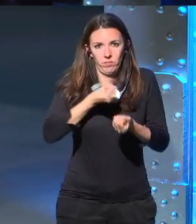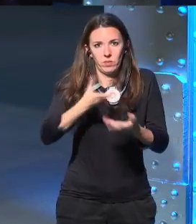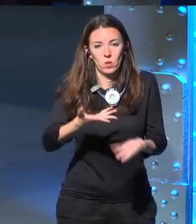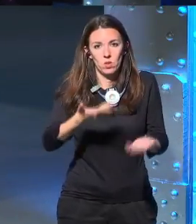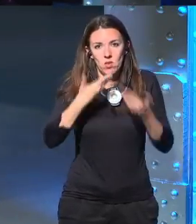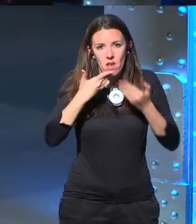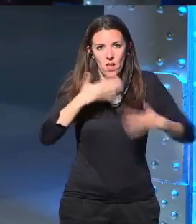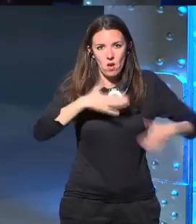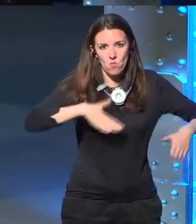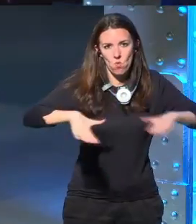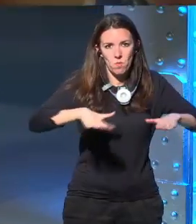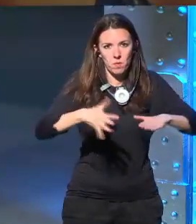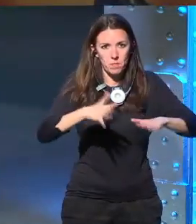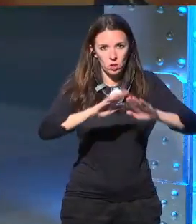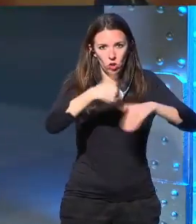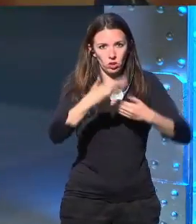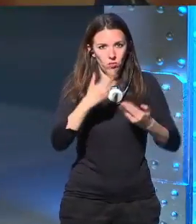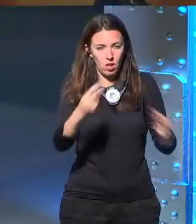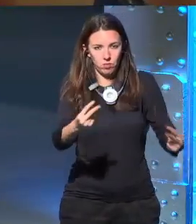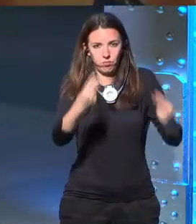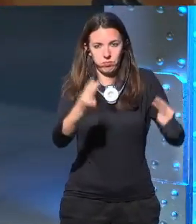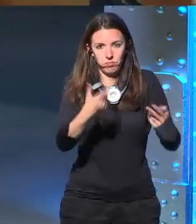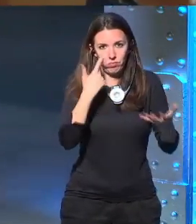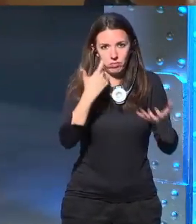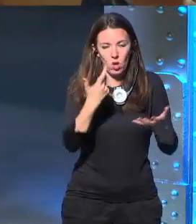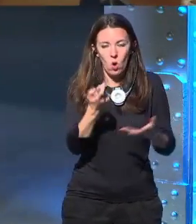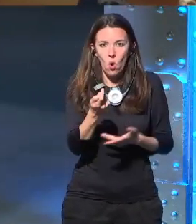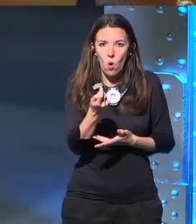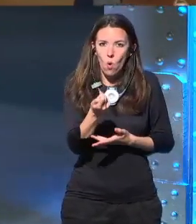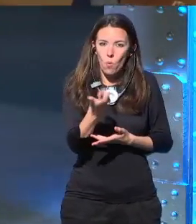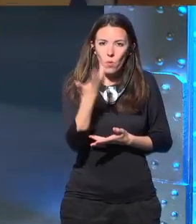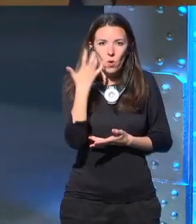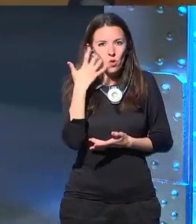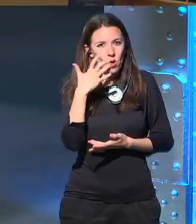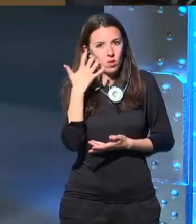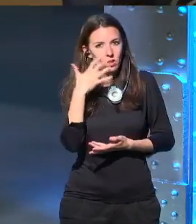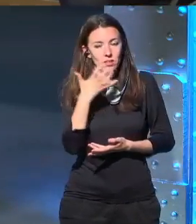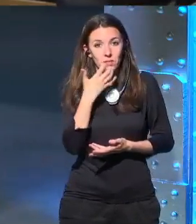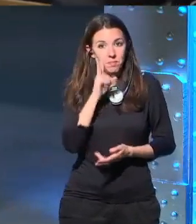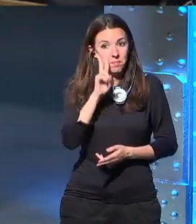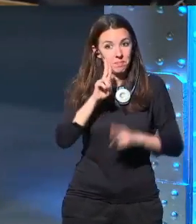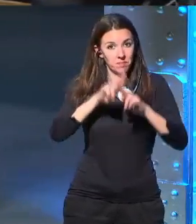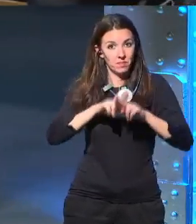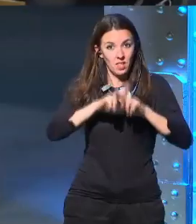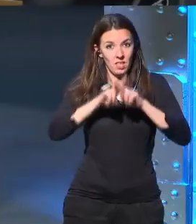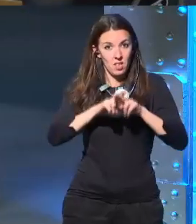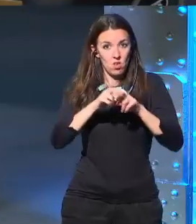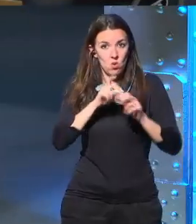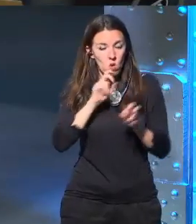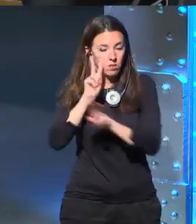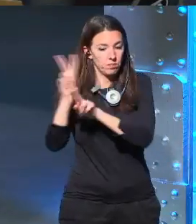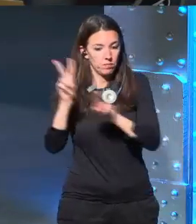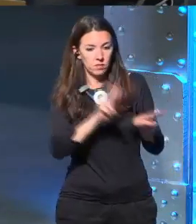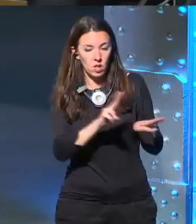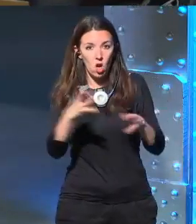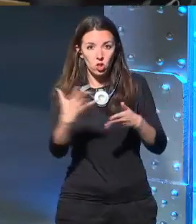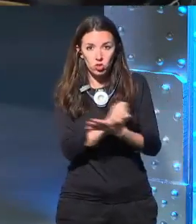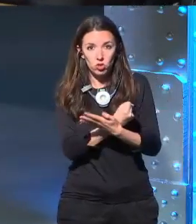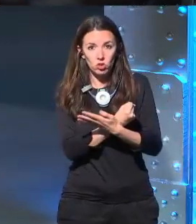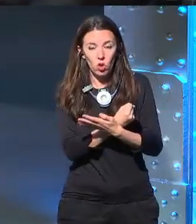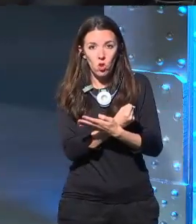it also looks a bit strange. If you look at the perspective lines, they all come from the forehead of